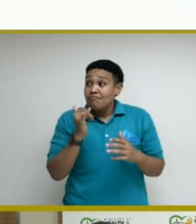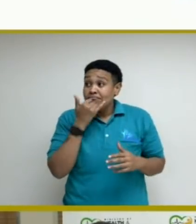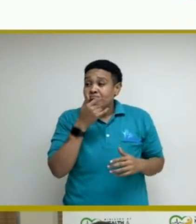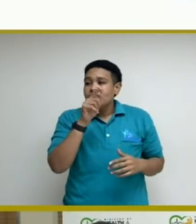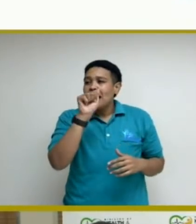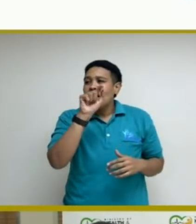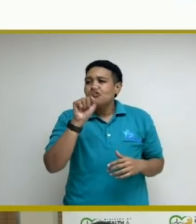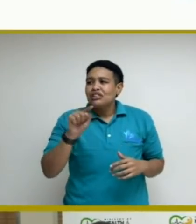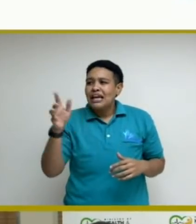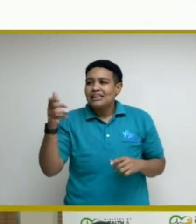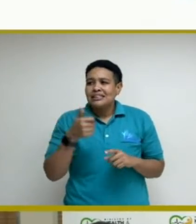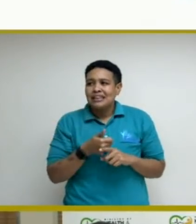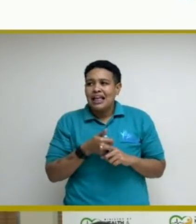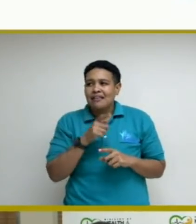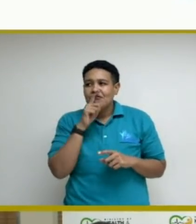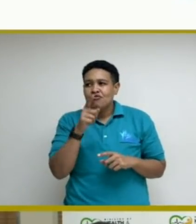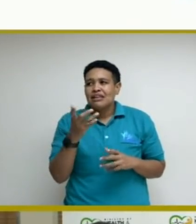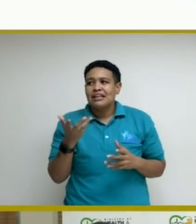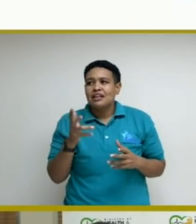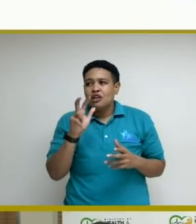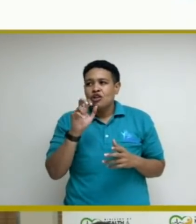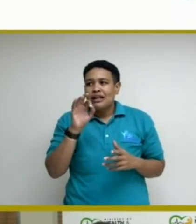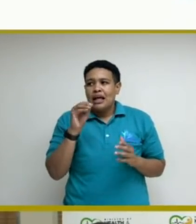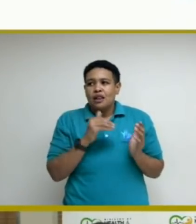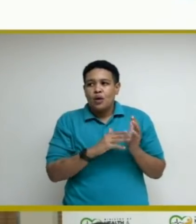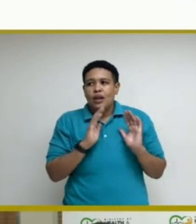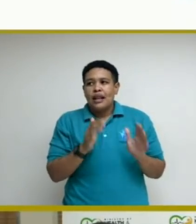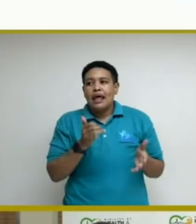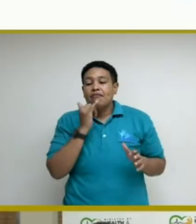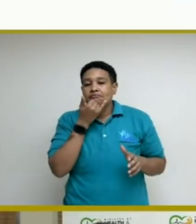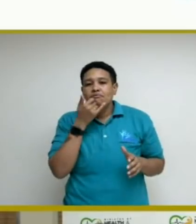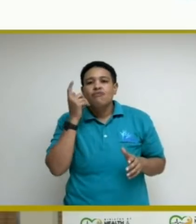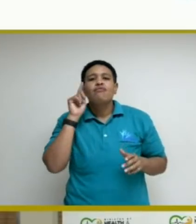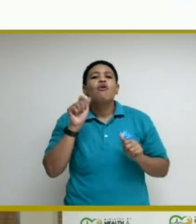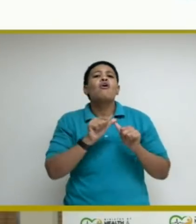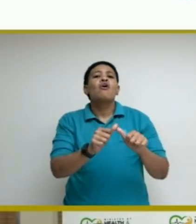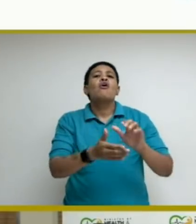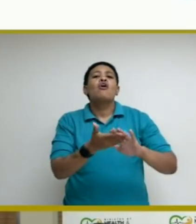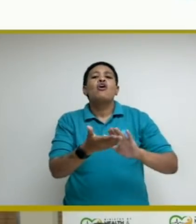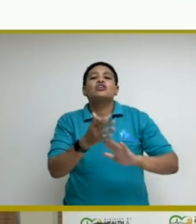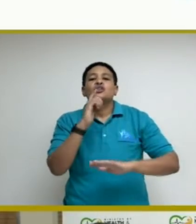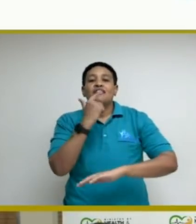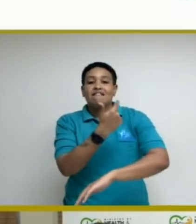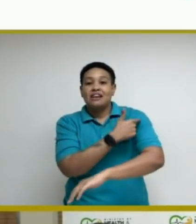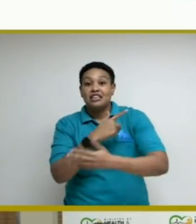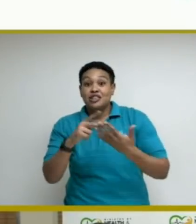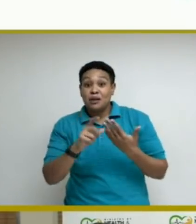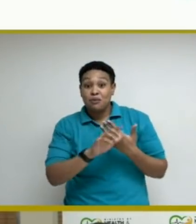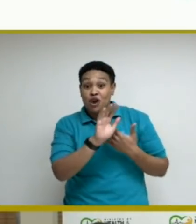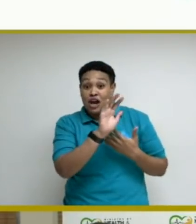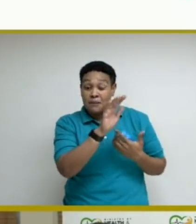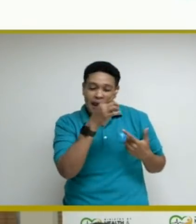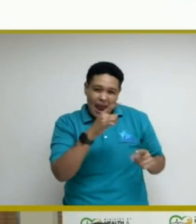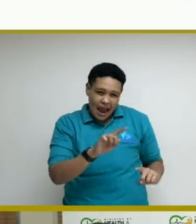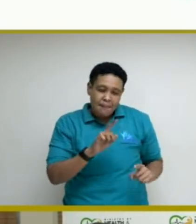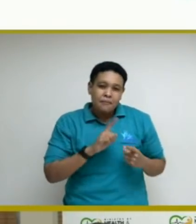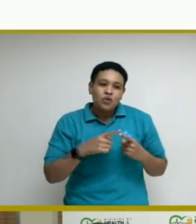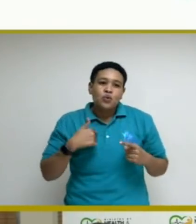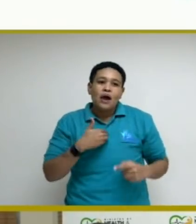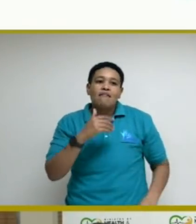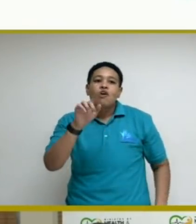AstraZeneca that are for the continuation of the vaccination program, and we